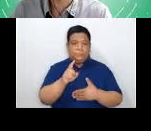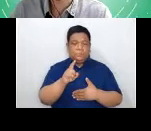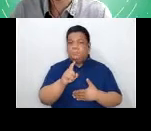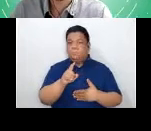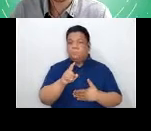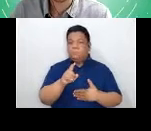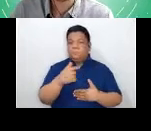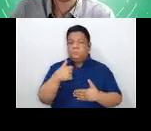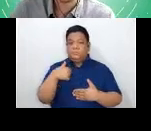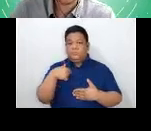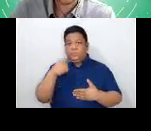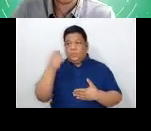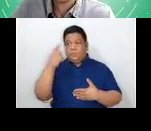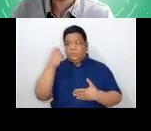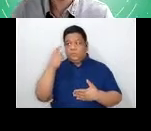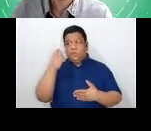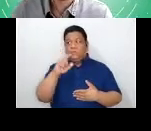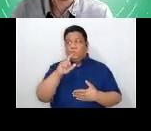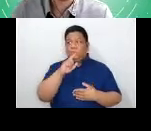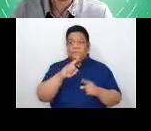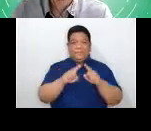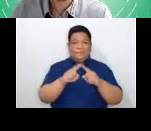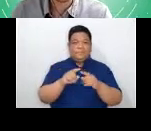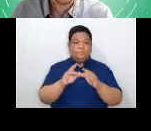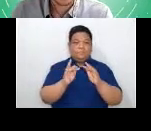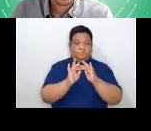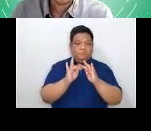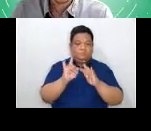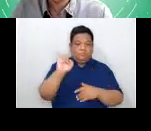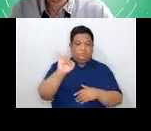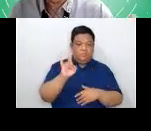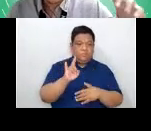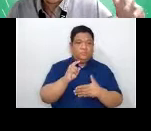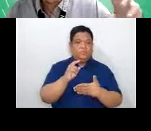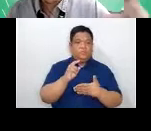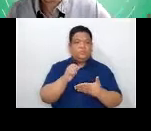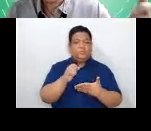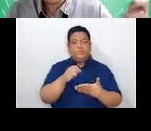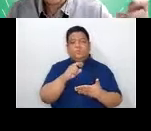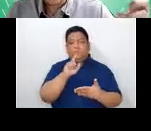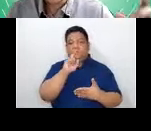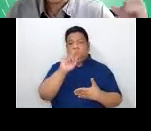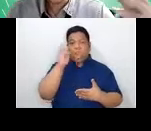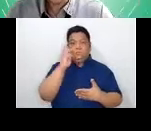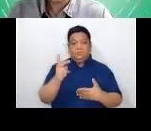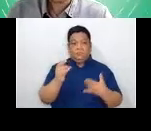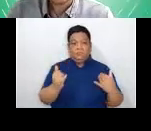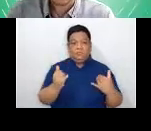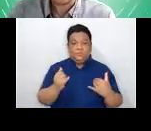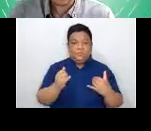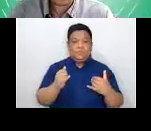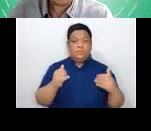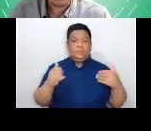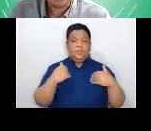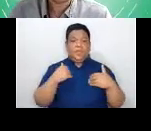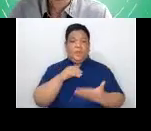from what I've gathered, is one of the leading multimedia institutions. So you see here that in the academic section,